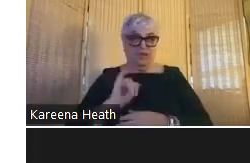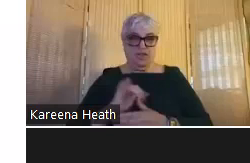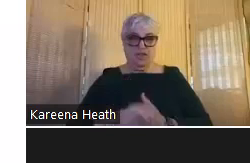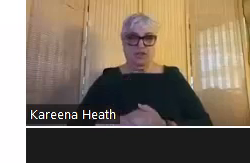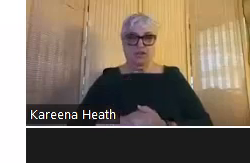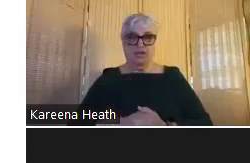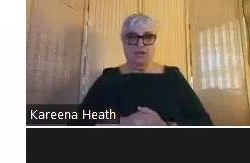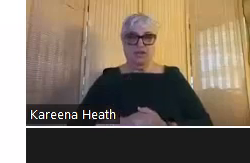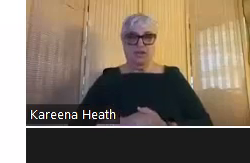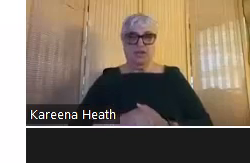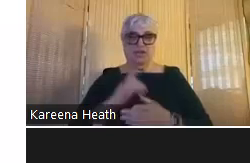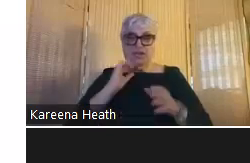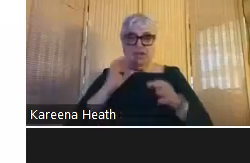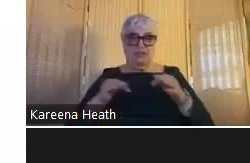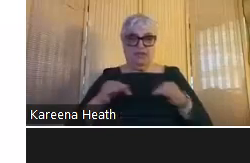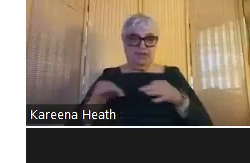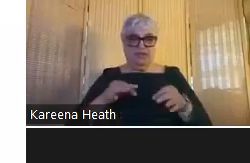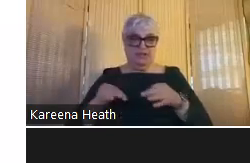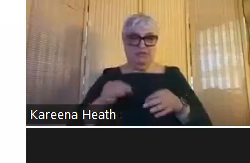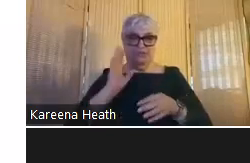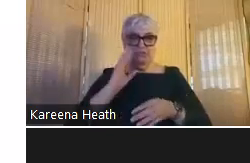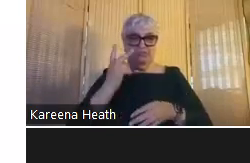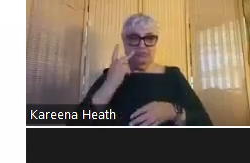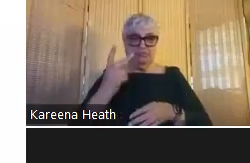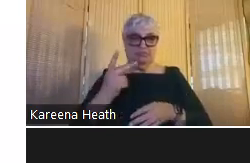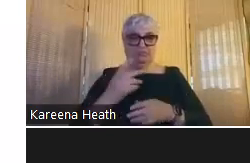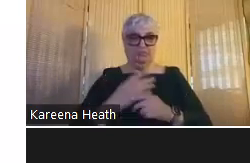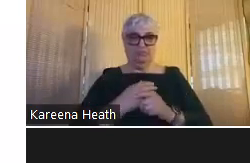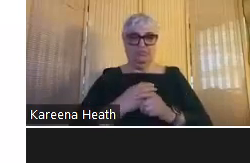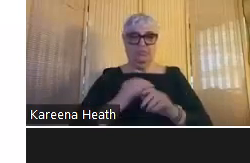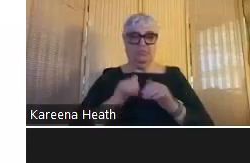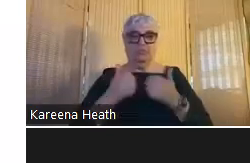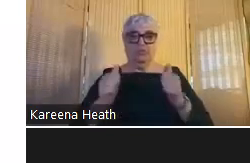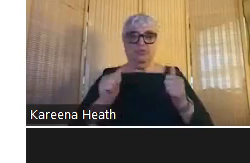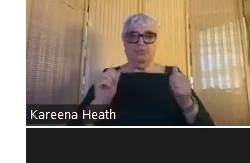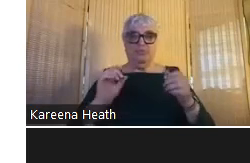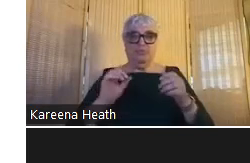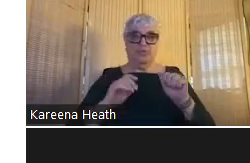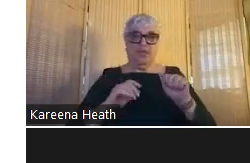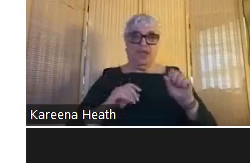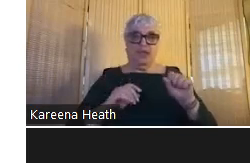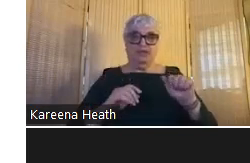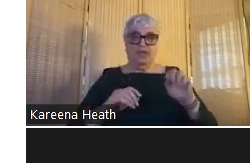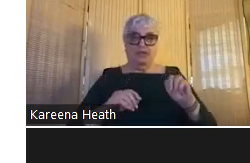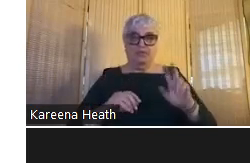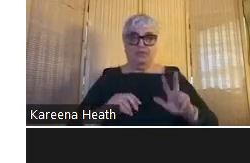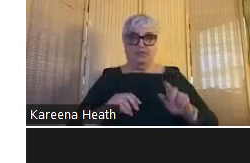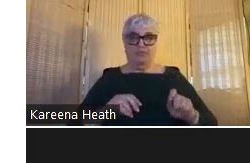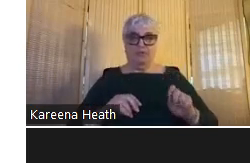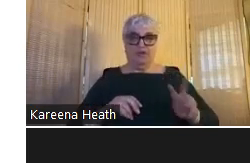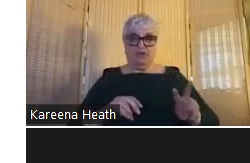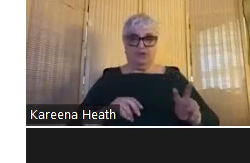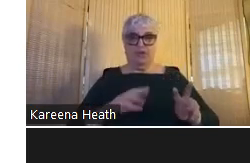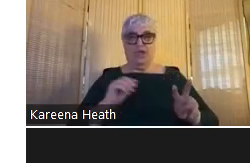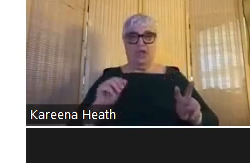If you look at that definition, really what it is a way to refer to both ASAM 3.2 withdrawal management